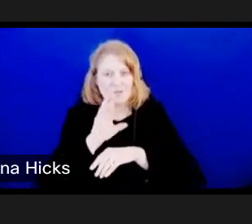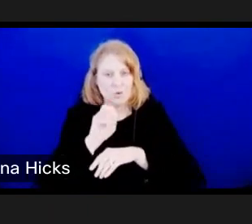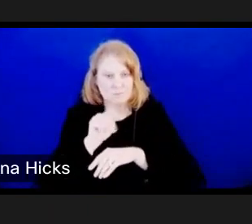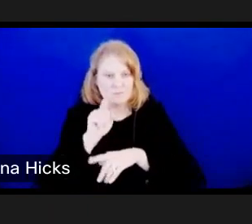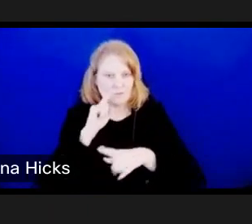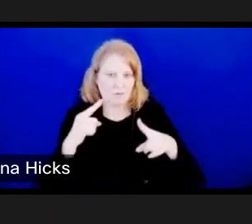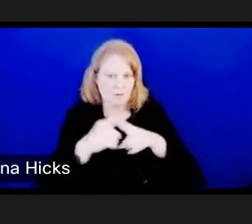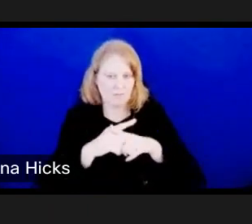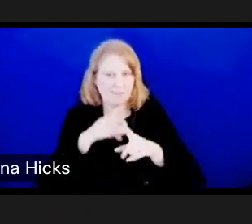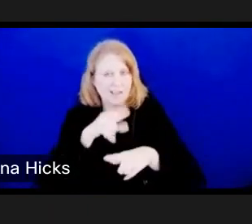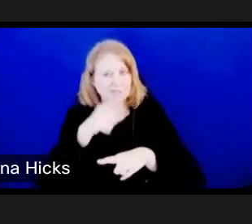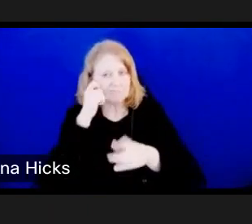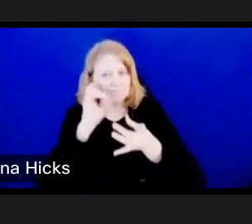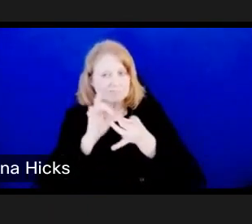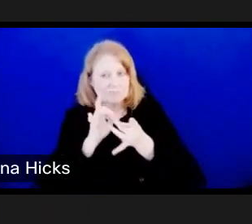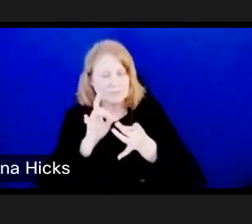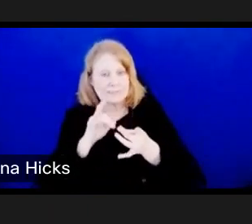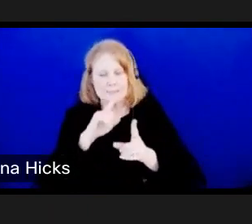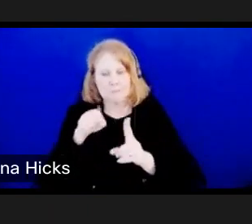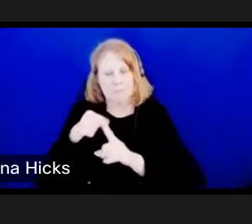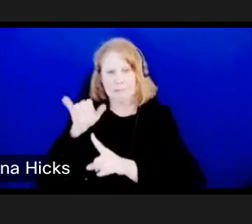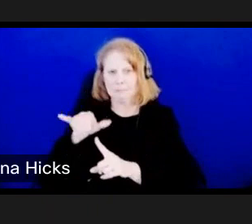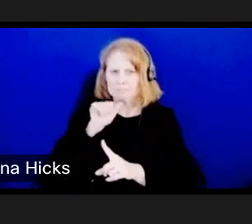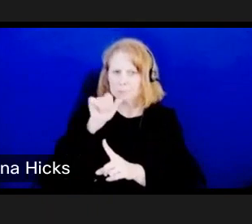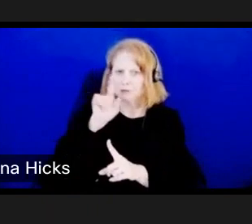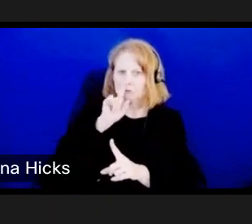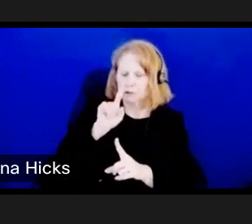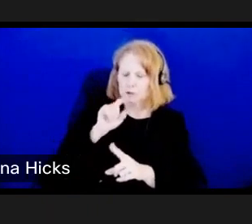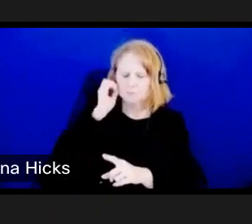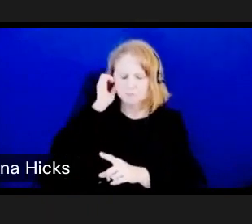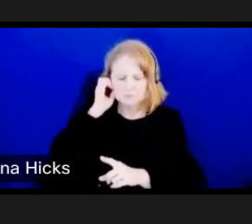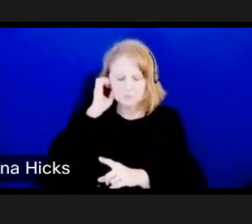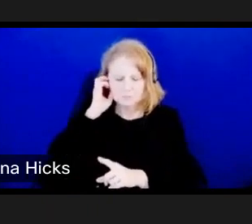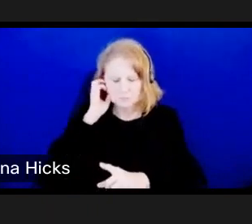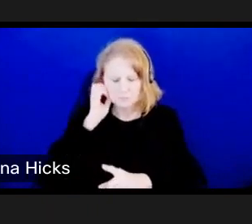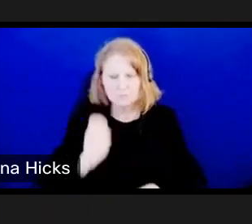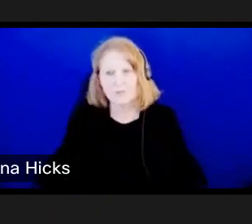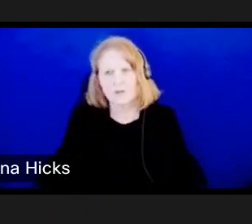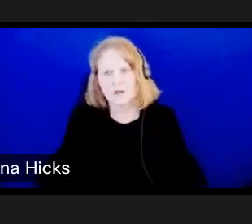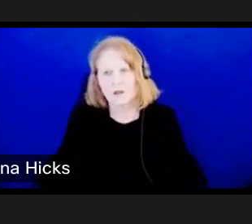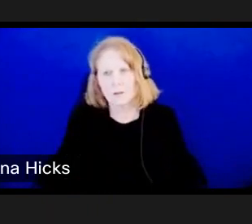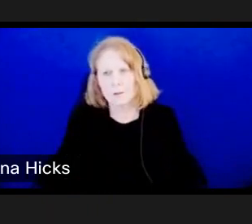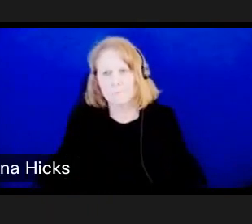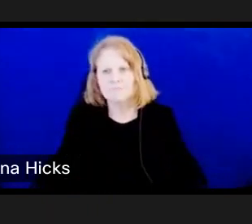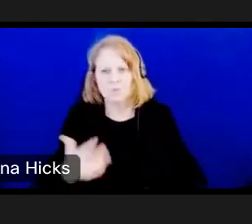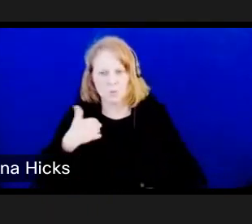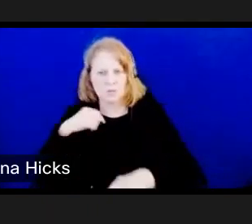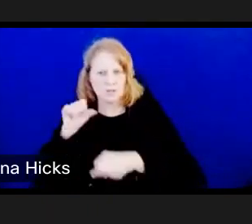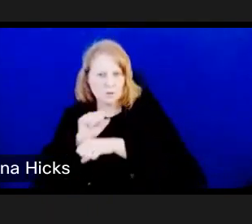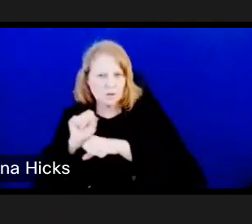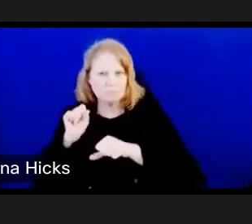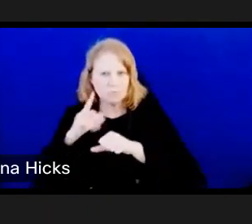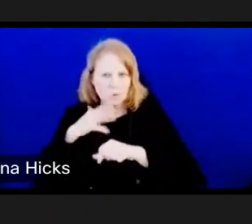that you referenced, because I'm not sure what that is about. But as we are going out and working, and we put the signs up, and we will, put